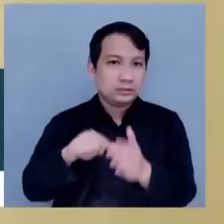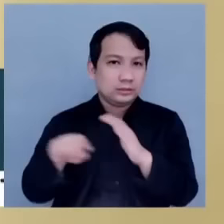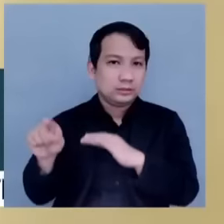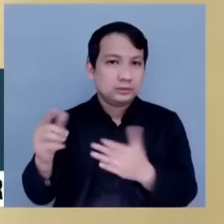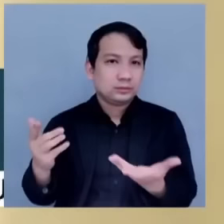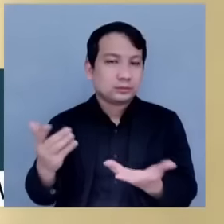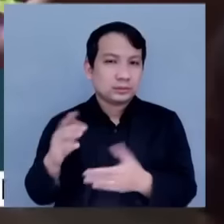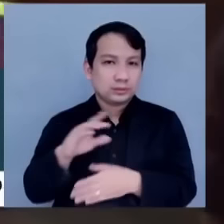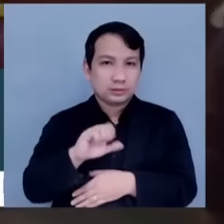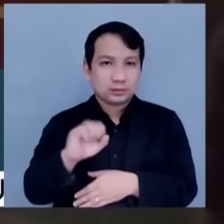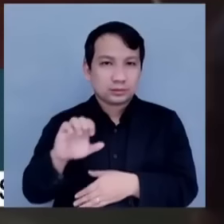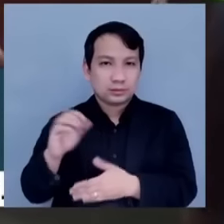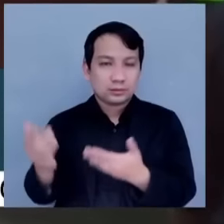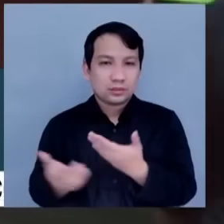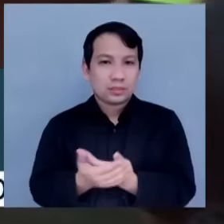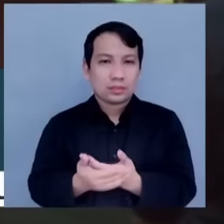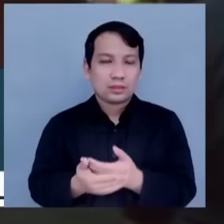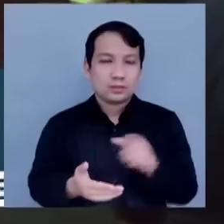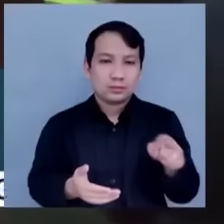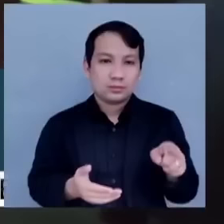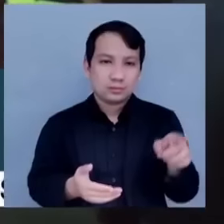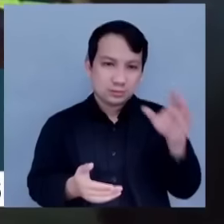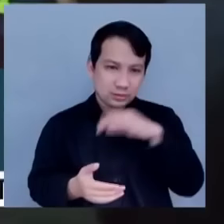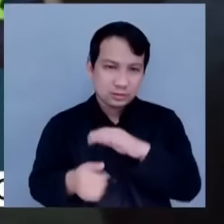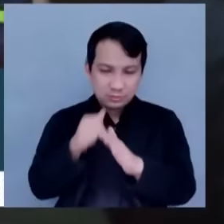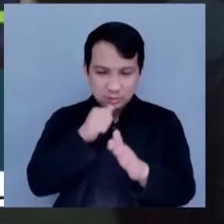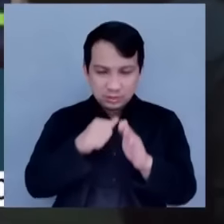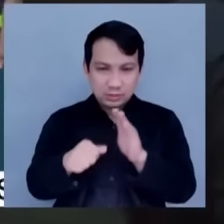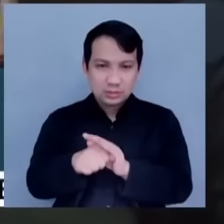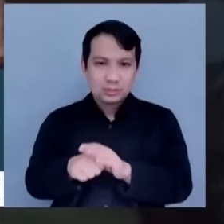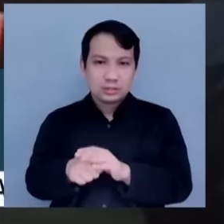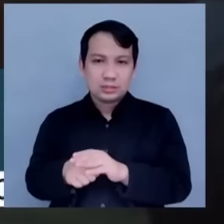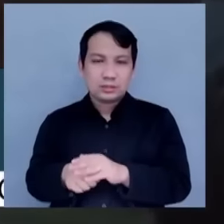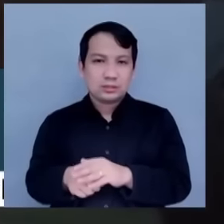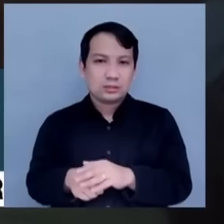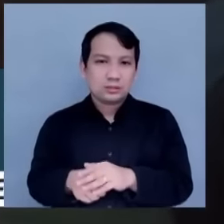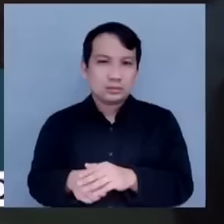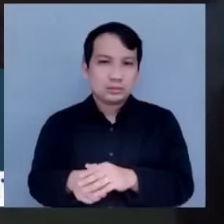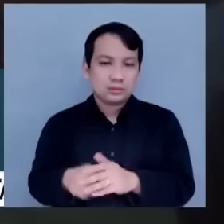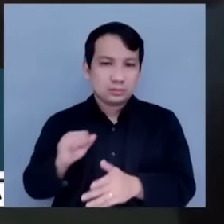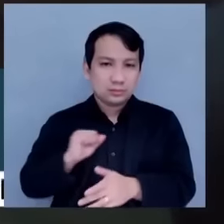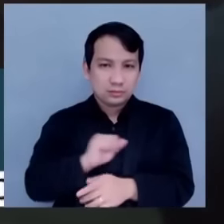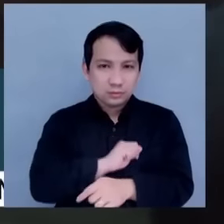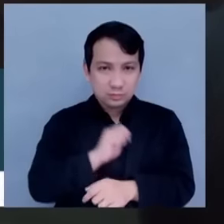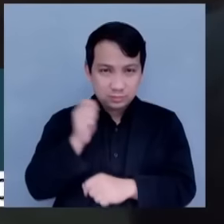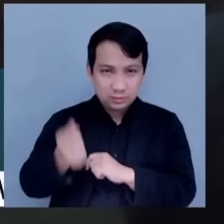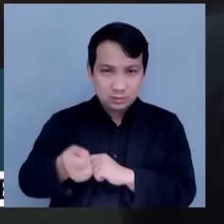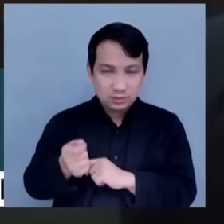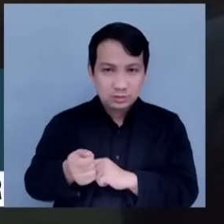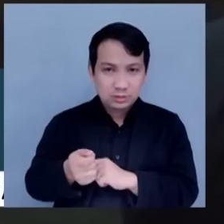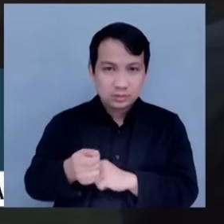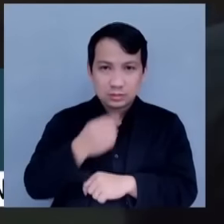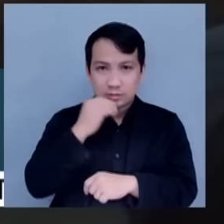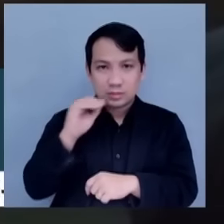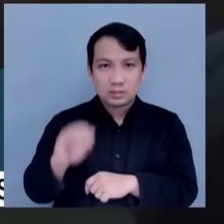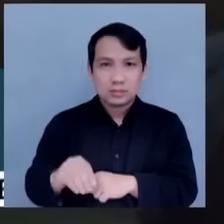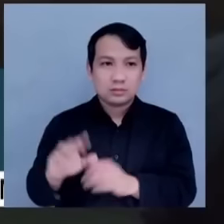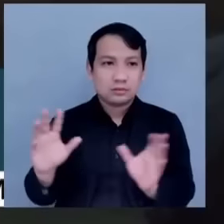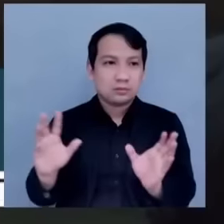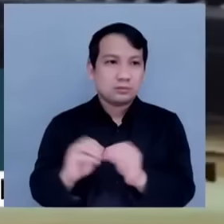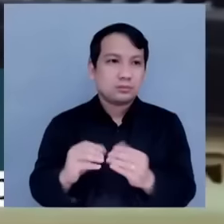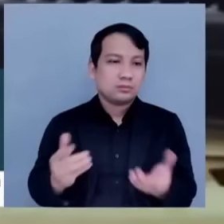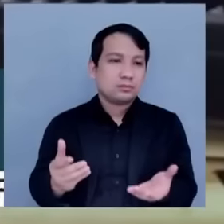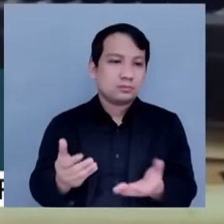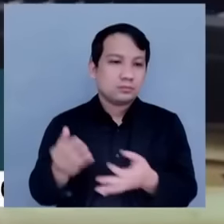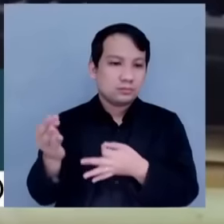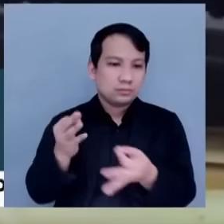eh. Wala siyang kaso, mm-hmm. Bakit ka nagtatago? Mm-hmm. This is all about the Senate contempt order eh. Sabi ko na, pinapaliwanag